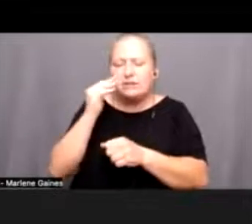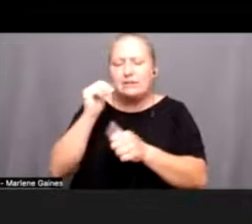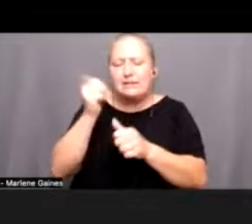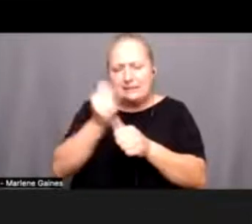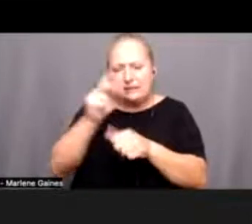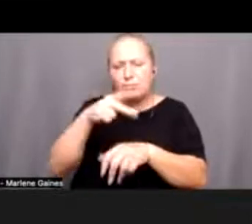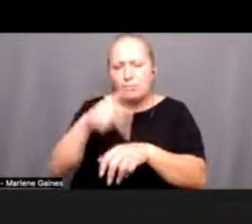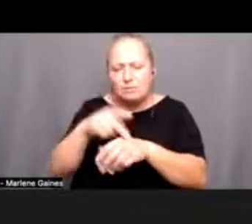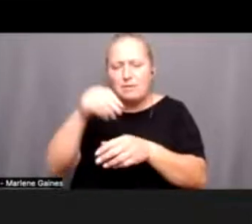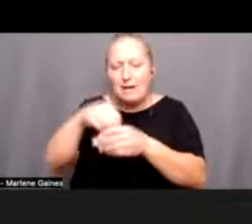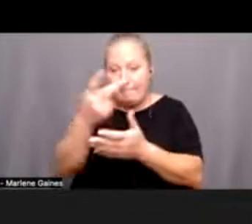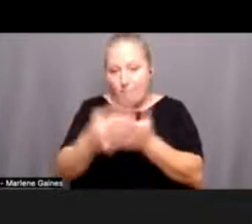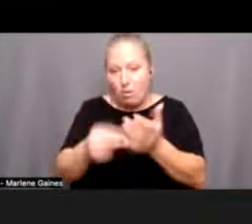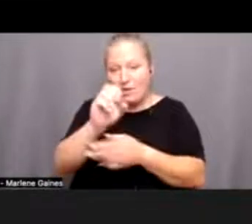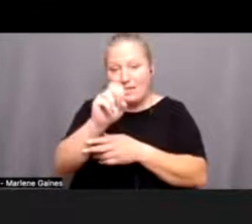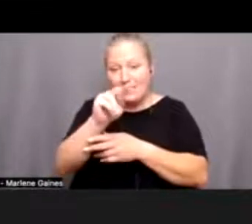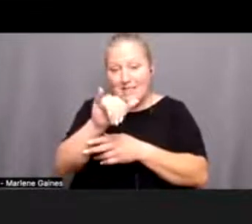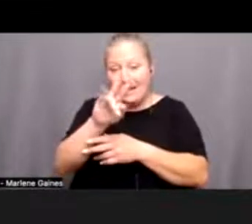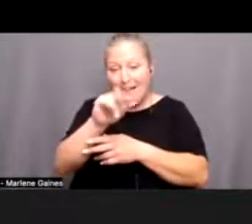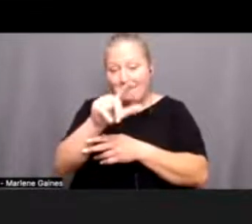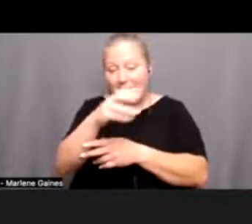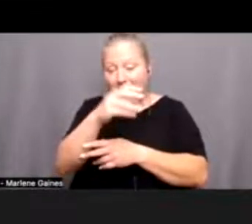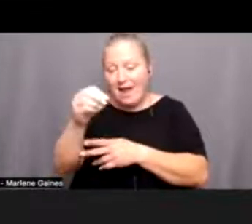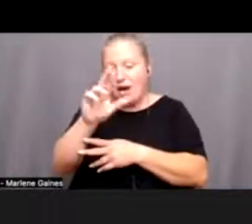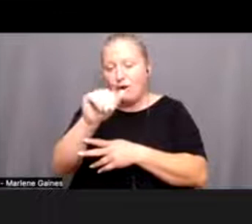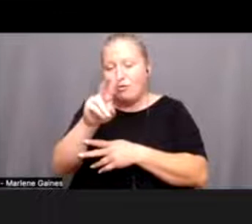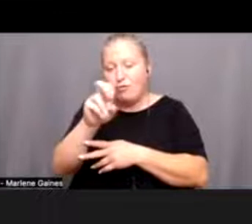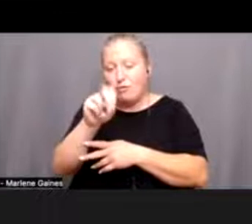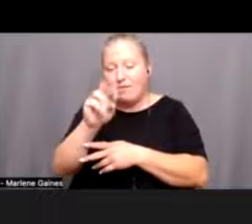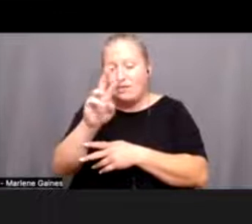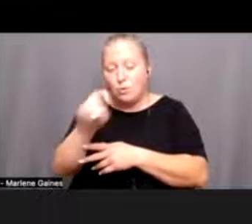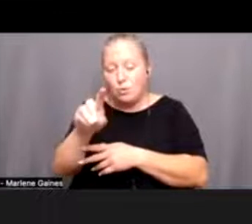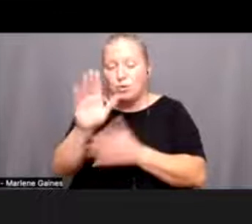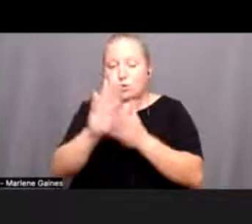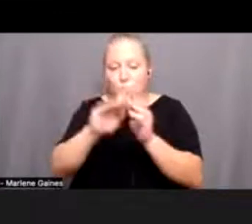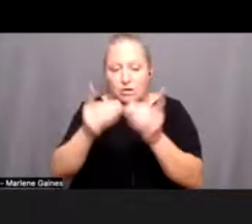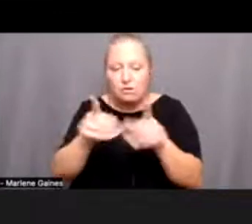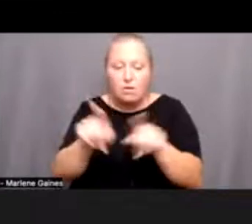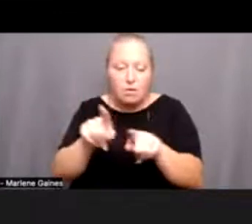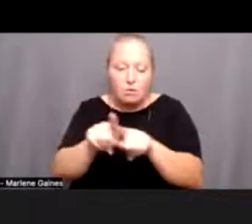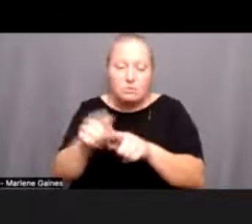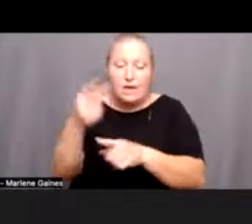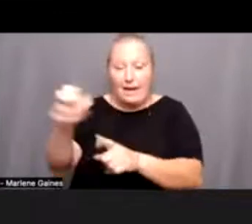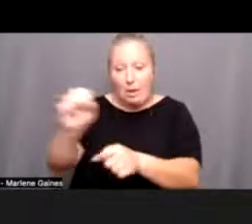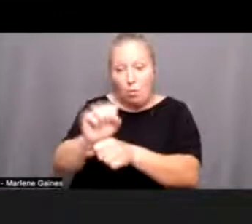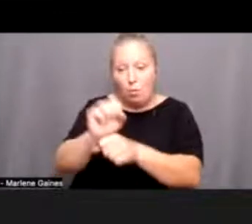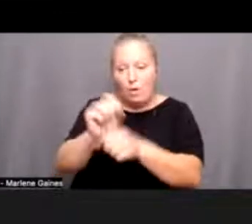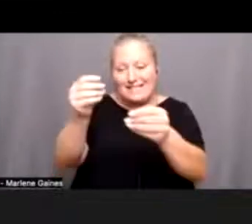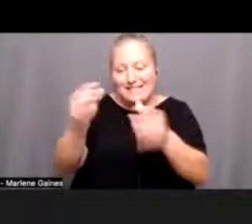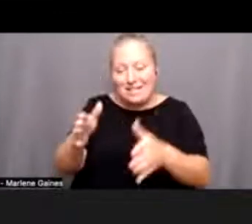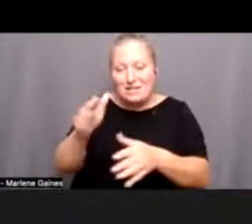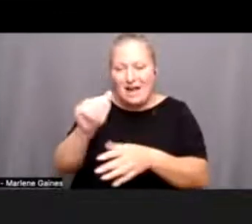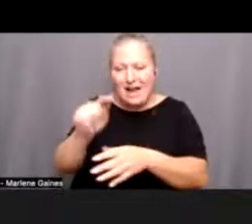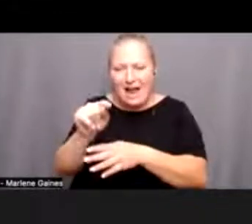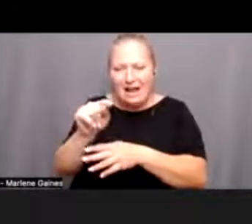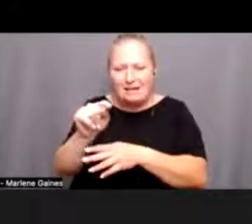principal in both the Sunnyvale and Ravenswood school districts as well. He worked as a teacher in the Juntos